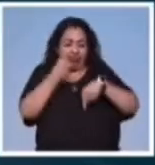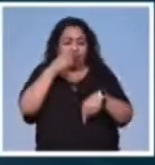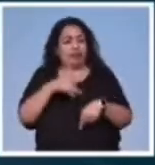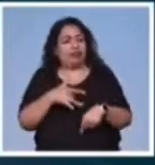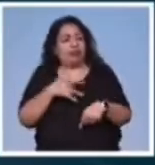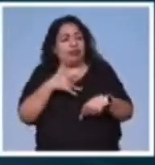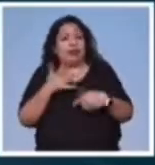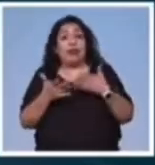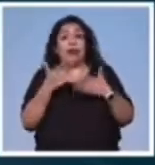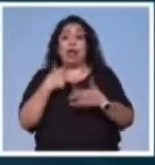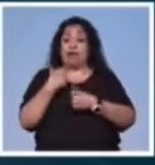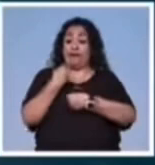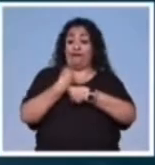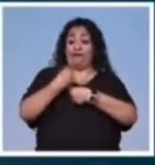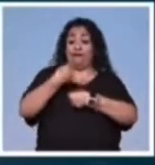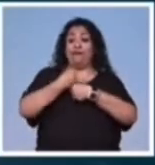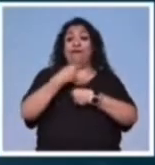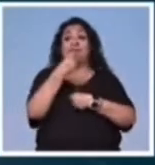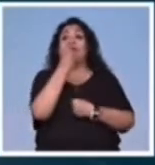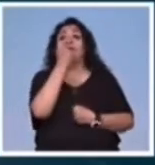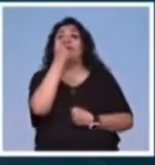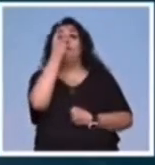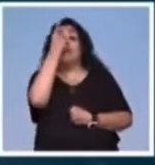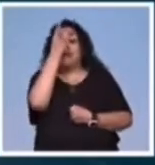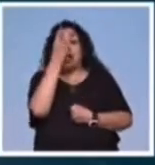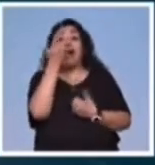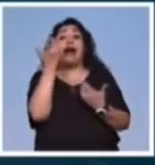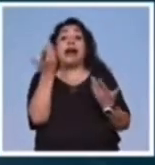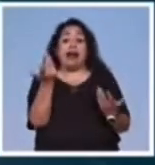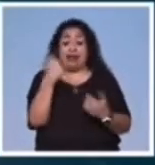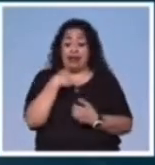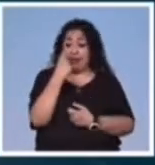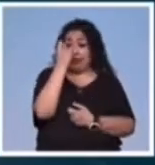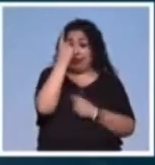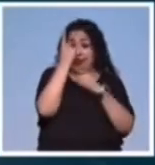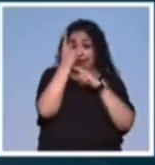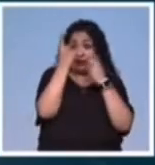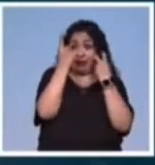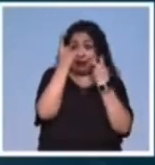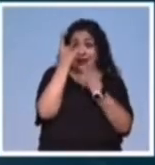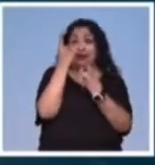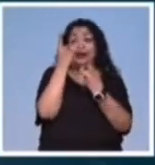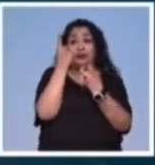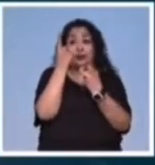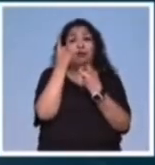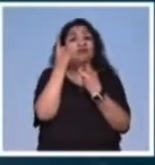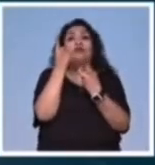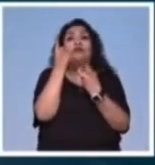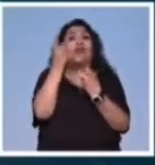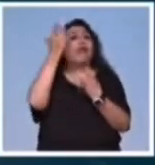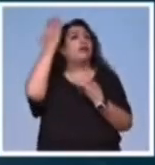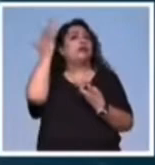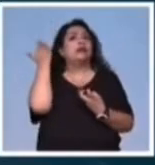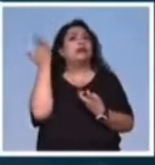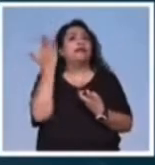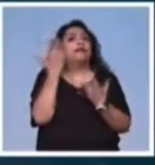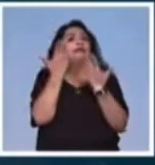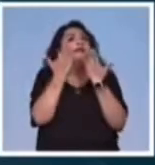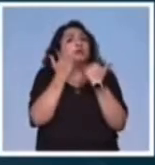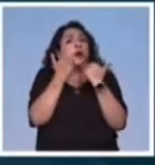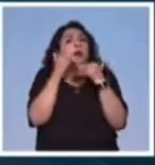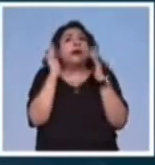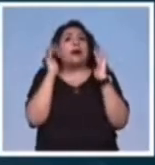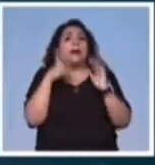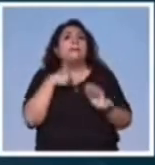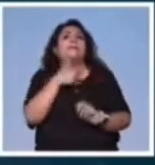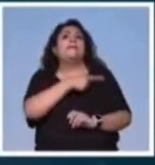is in composition. So composing is creating something that never existed before. So what I like to do is